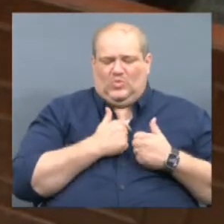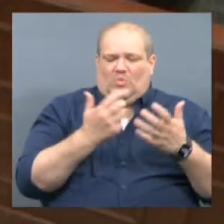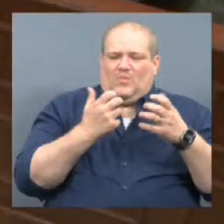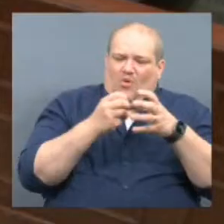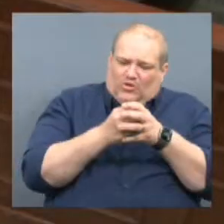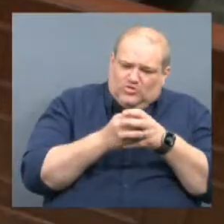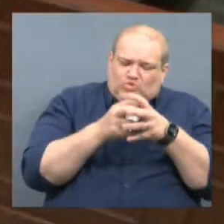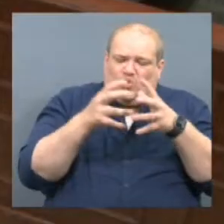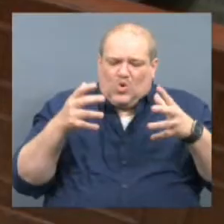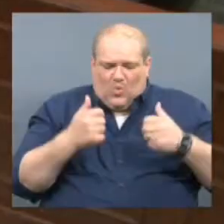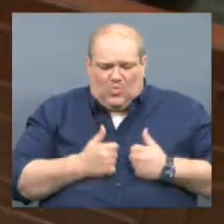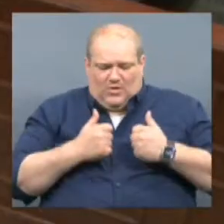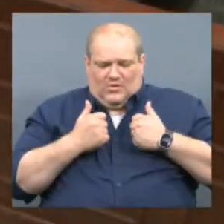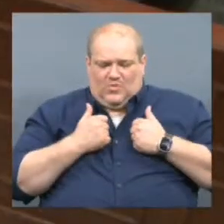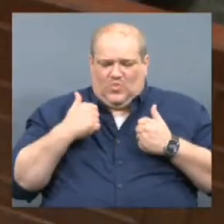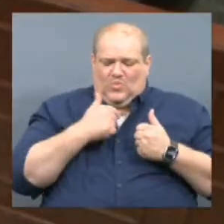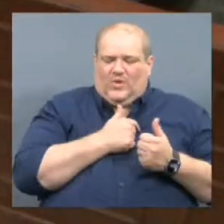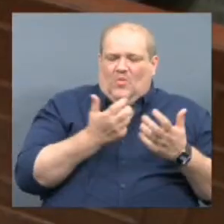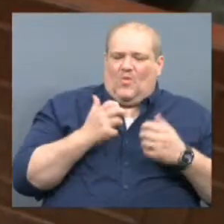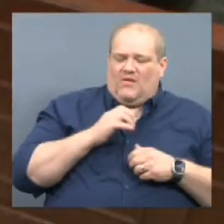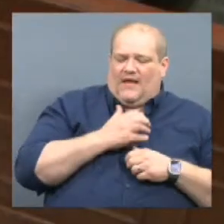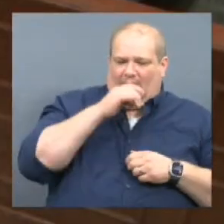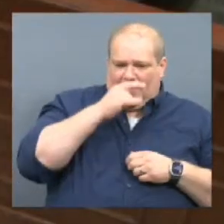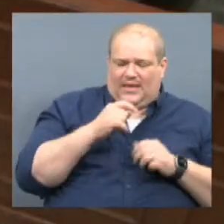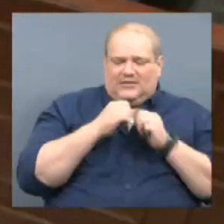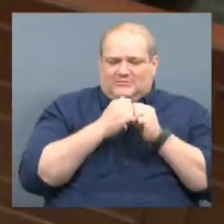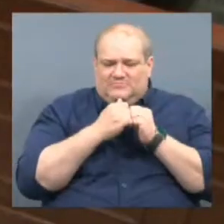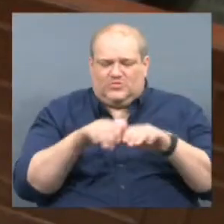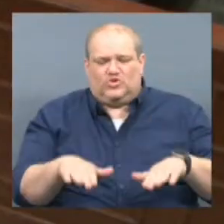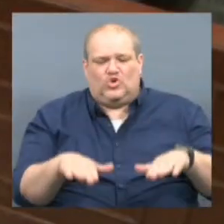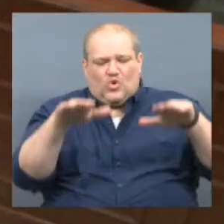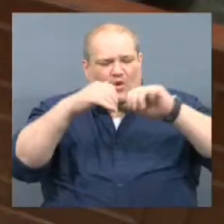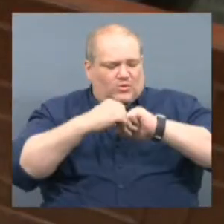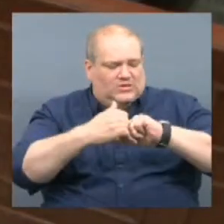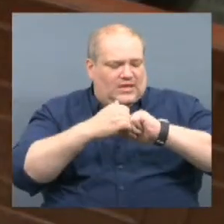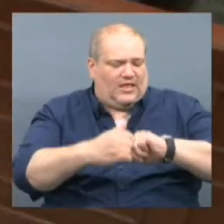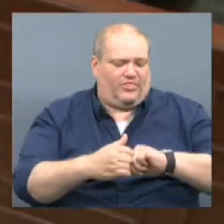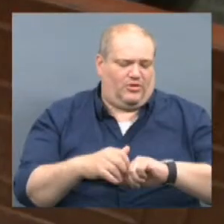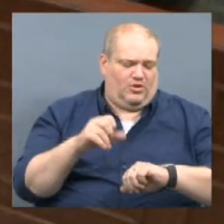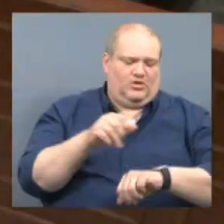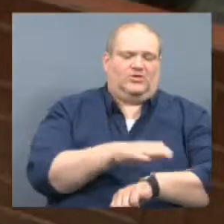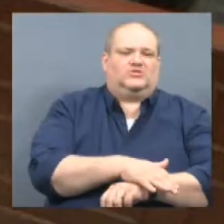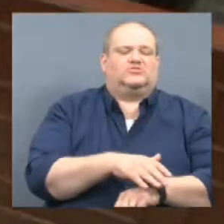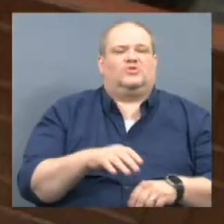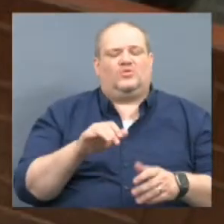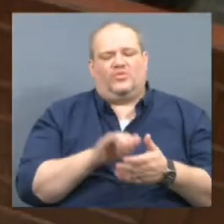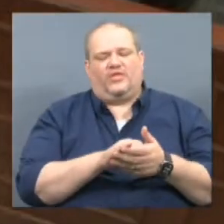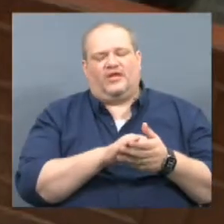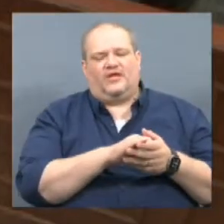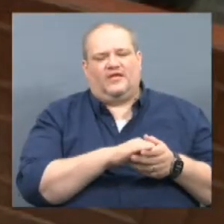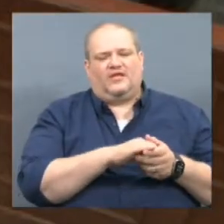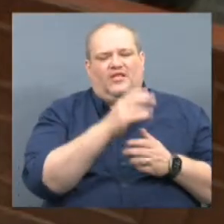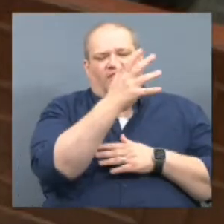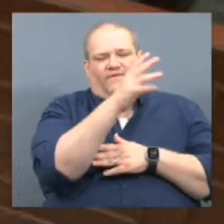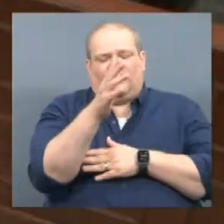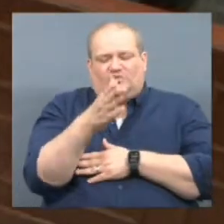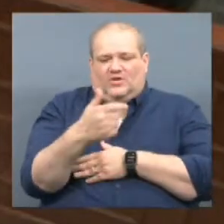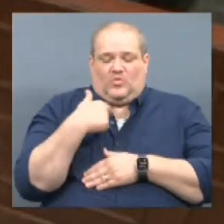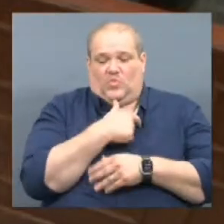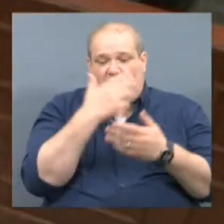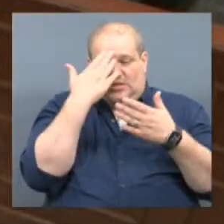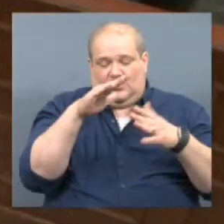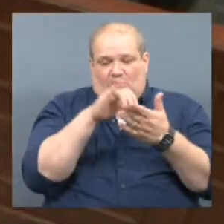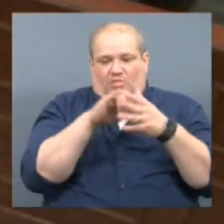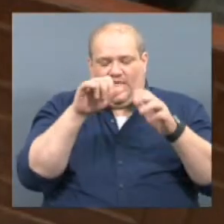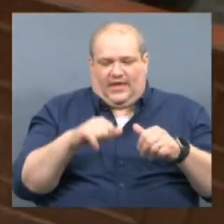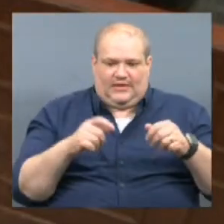in a residential. We want our kids to get big together, grow together. So the forestry been owning so long, we didn't even know you could